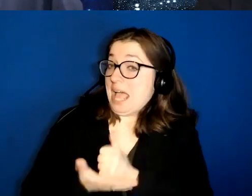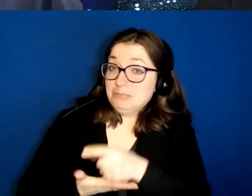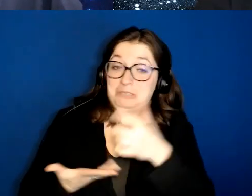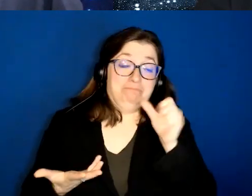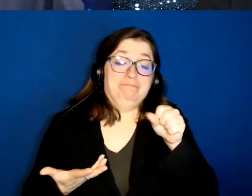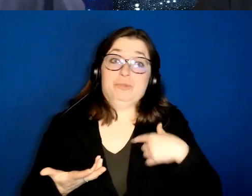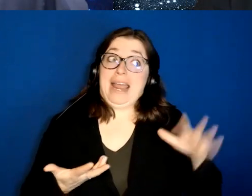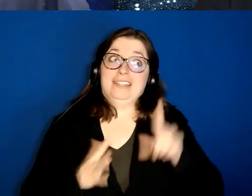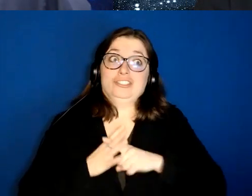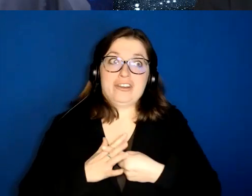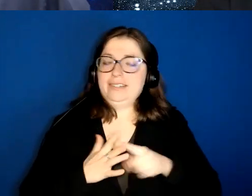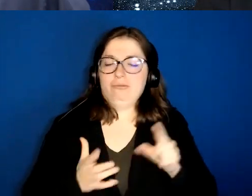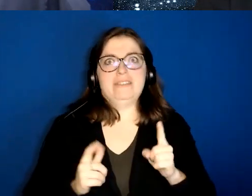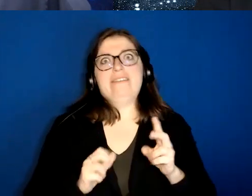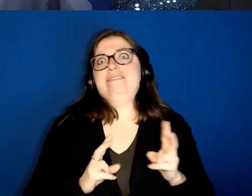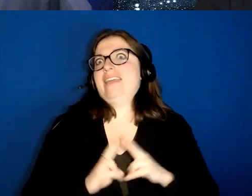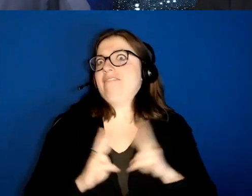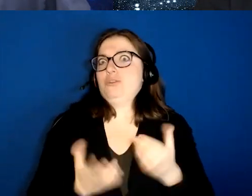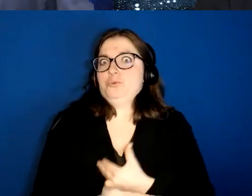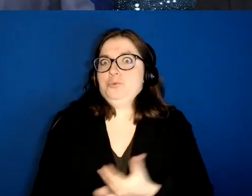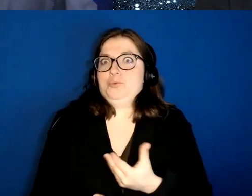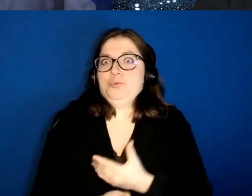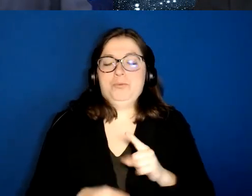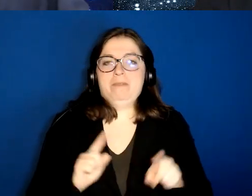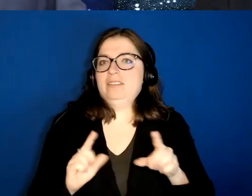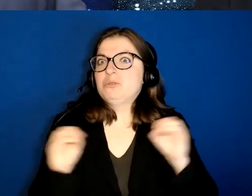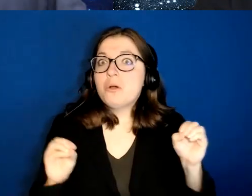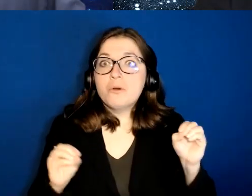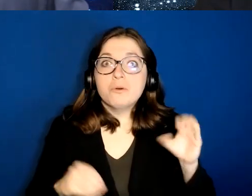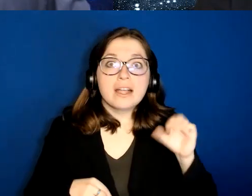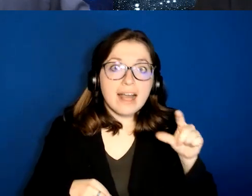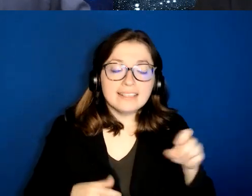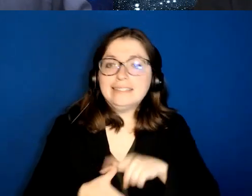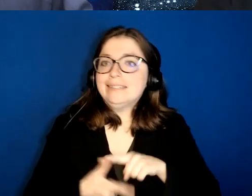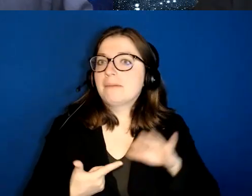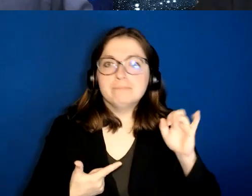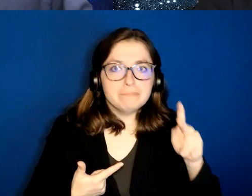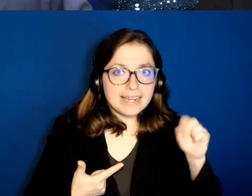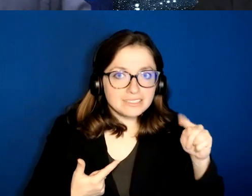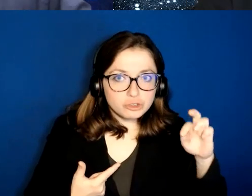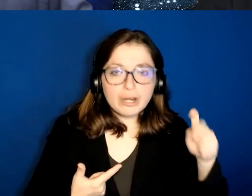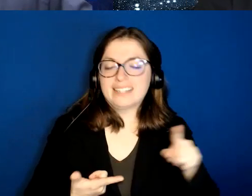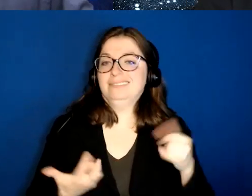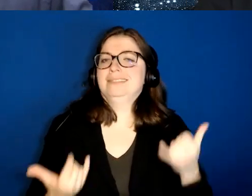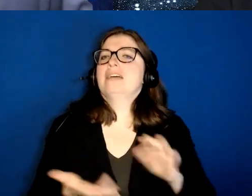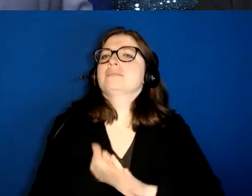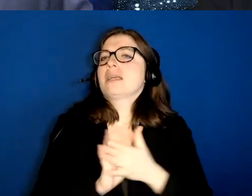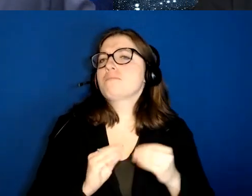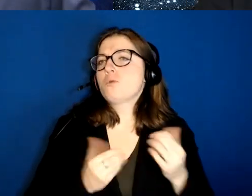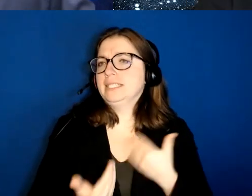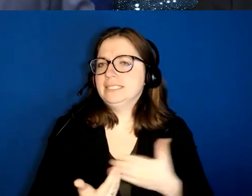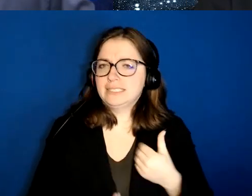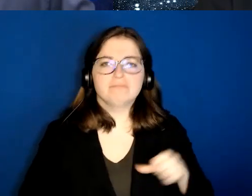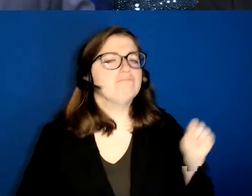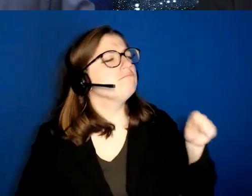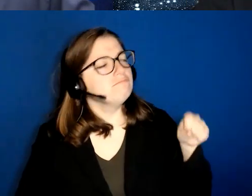was pretty new, but there was no Kali, there was no Backtrack. It was pretty hard. It's getting pretty easy now. Yeah, it's